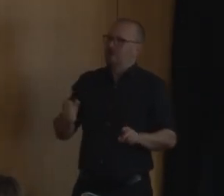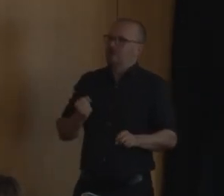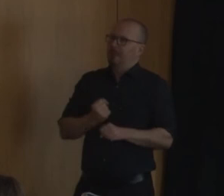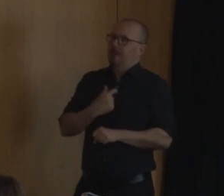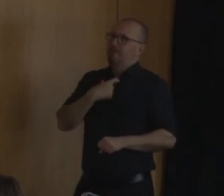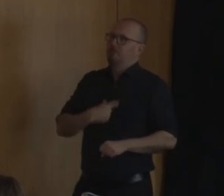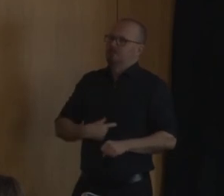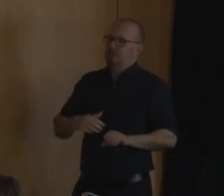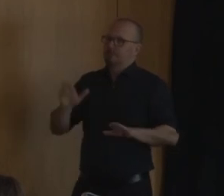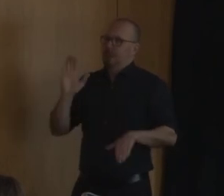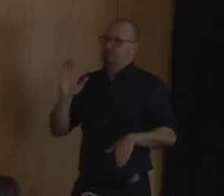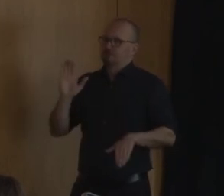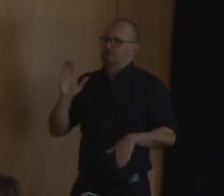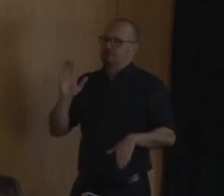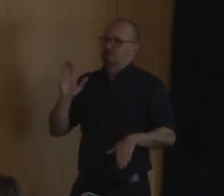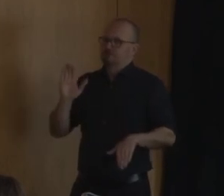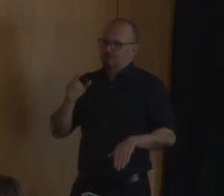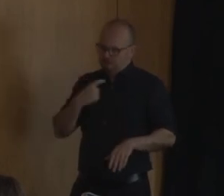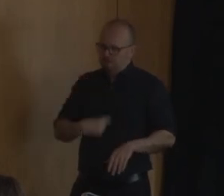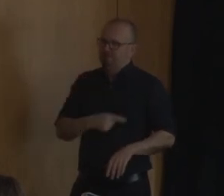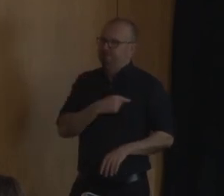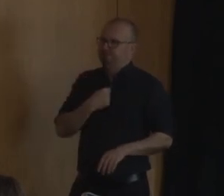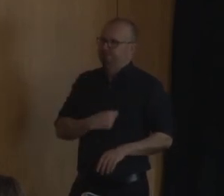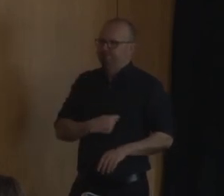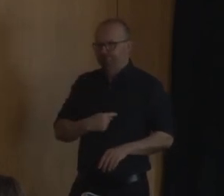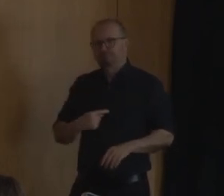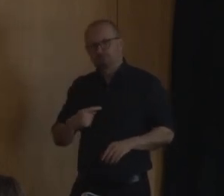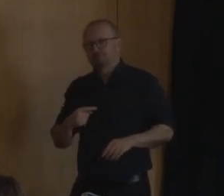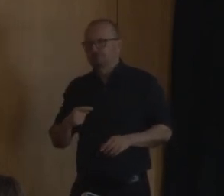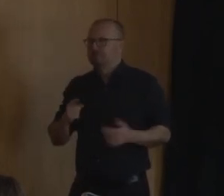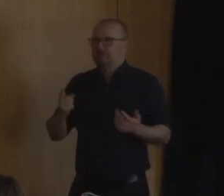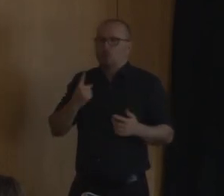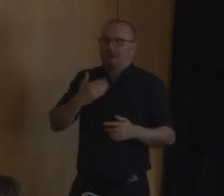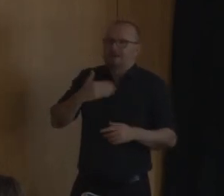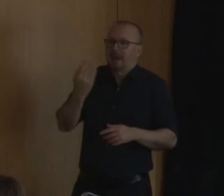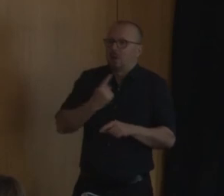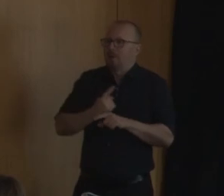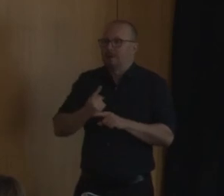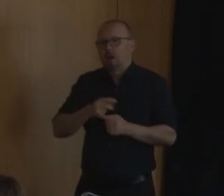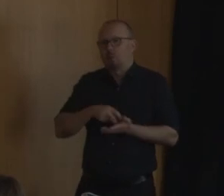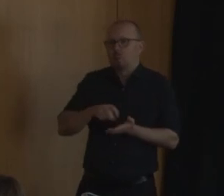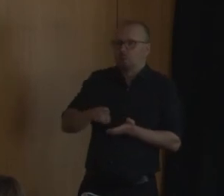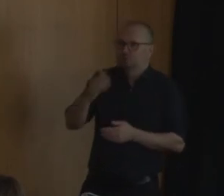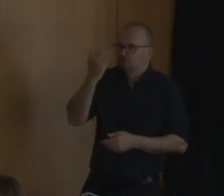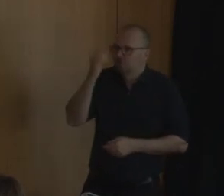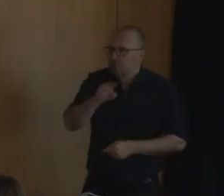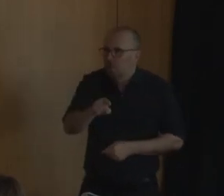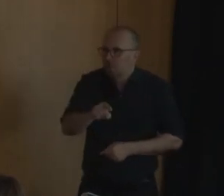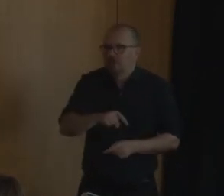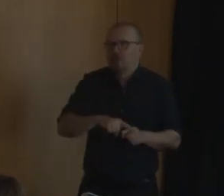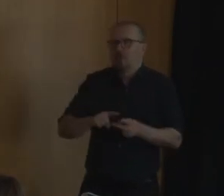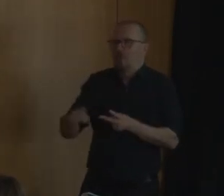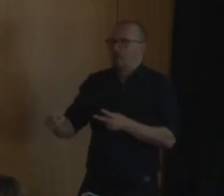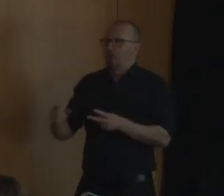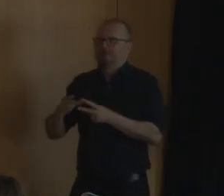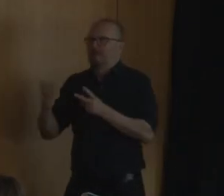climate change. Anything from I'll walk one day more to school each week to I'll eat a little less meat. And that